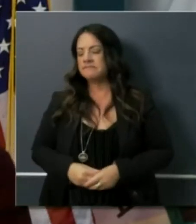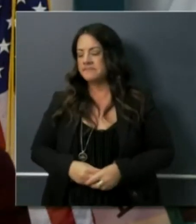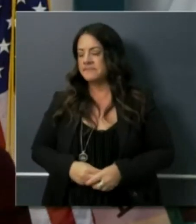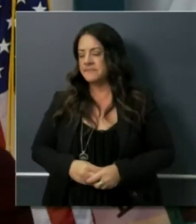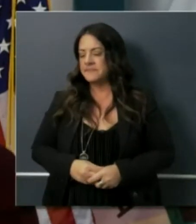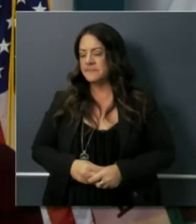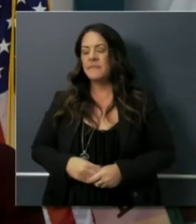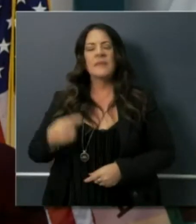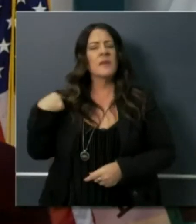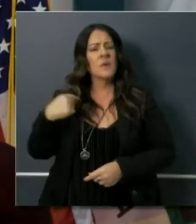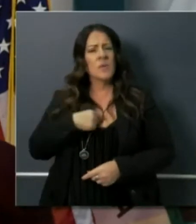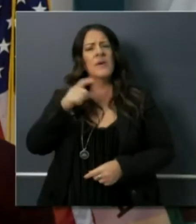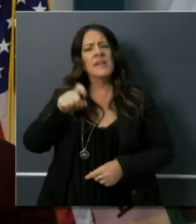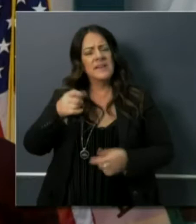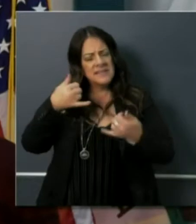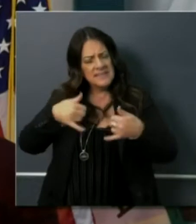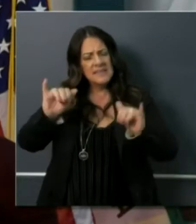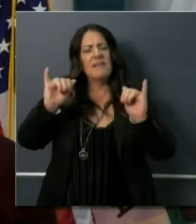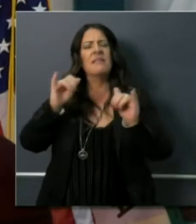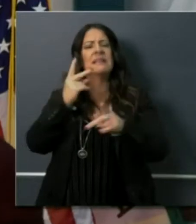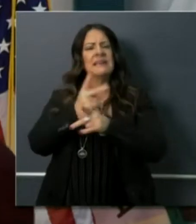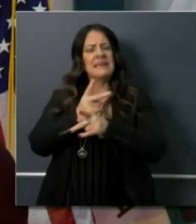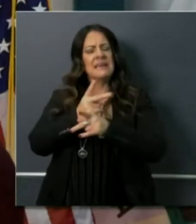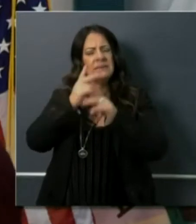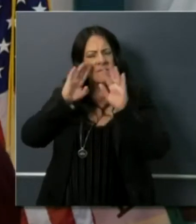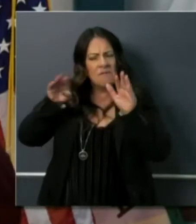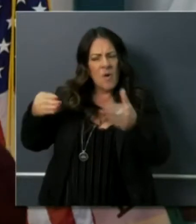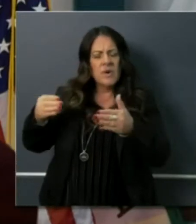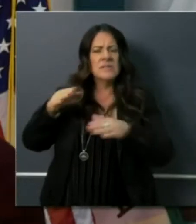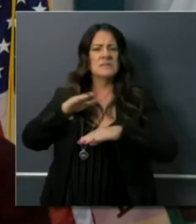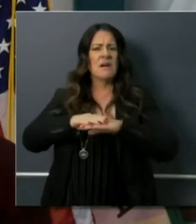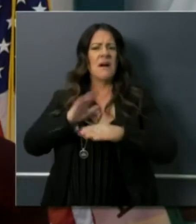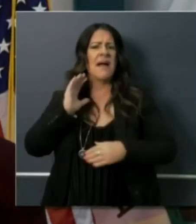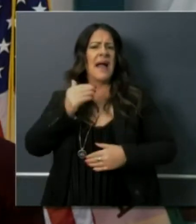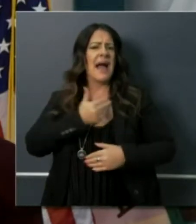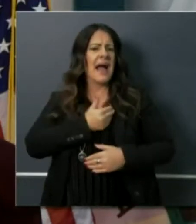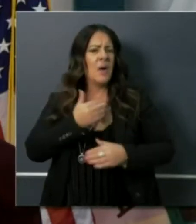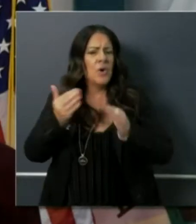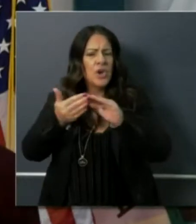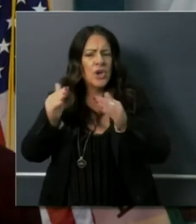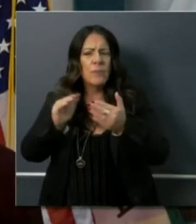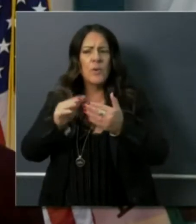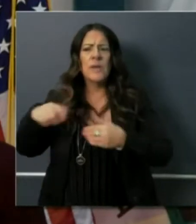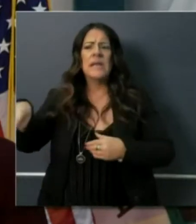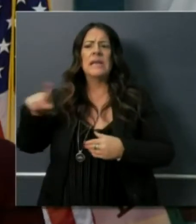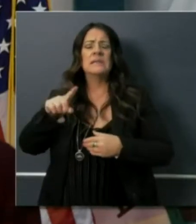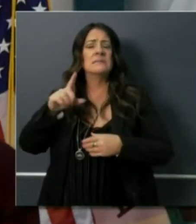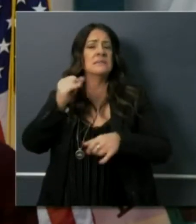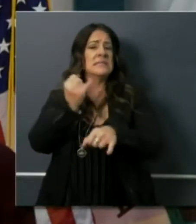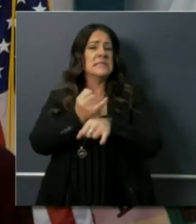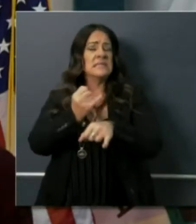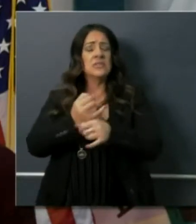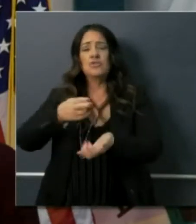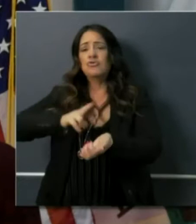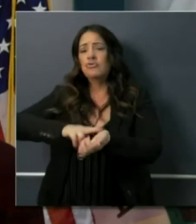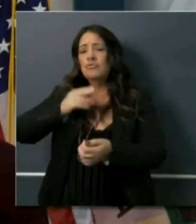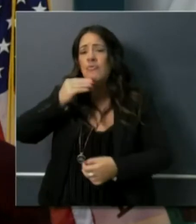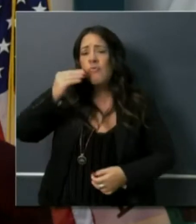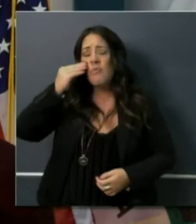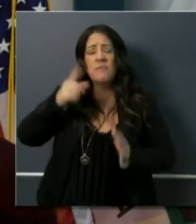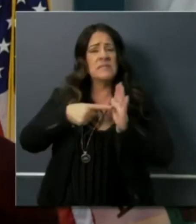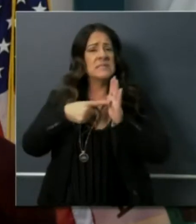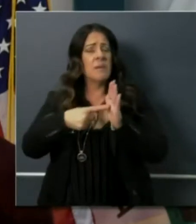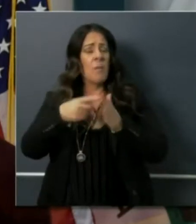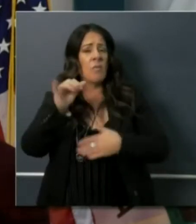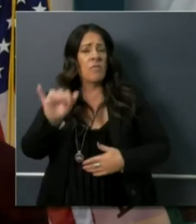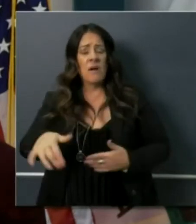that we continue to be focused on some of our communities or institutions, skilled nursing facilities as an